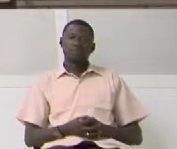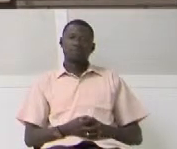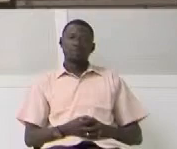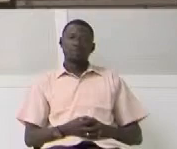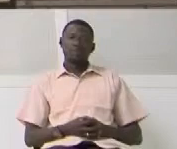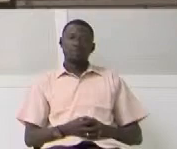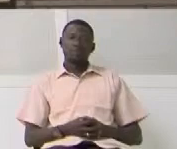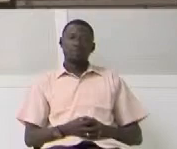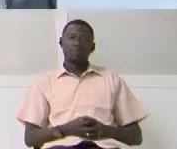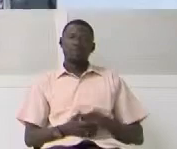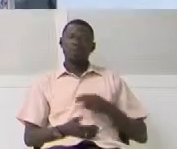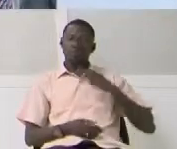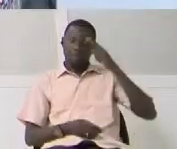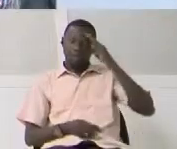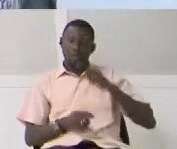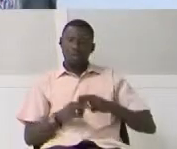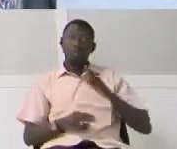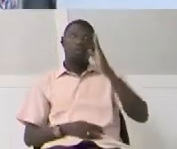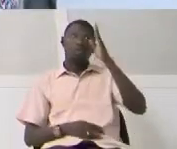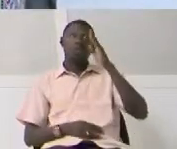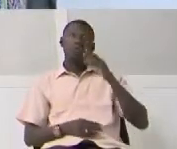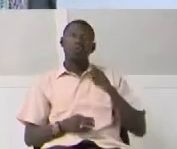tamit na I thank God too